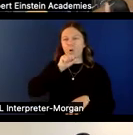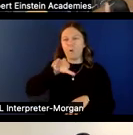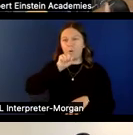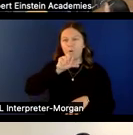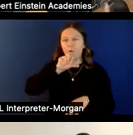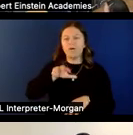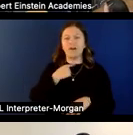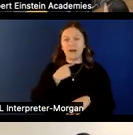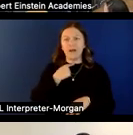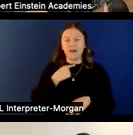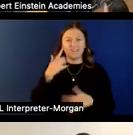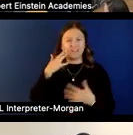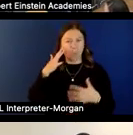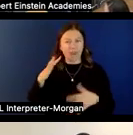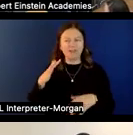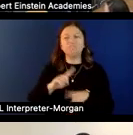not